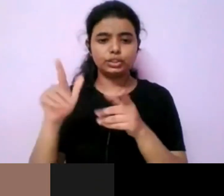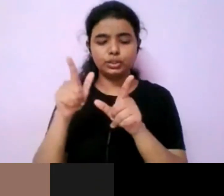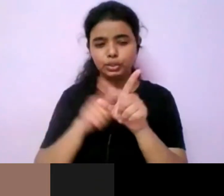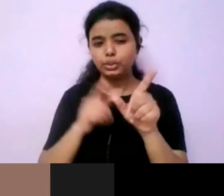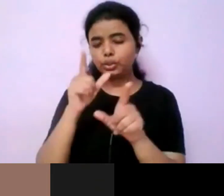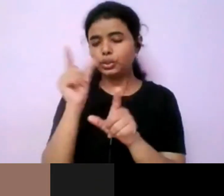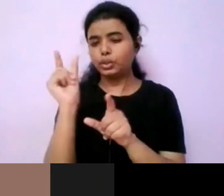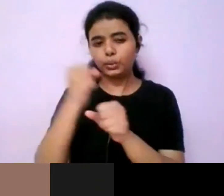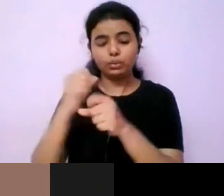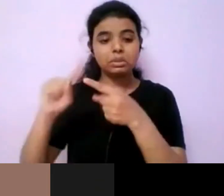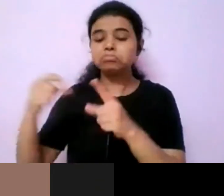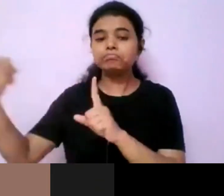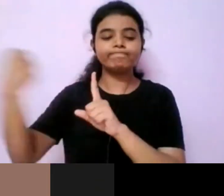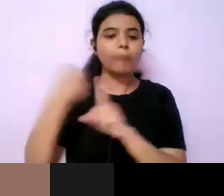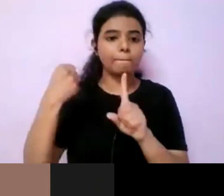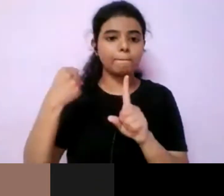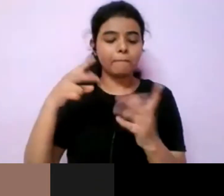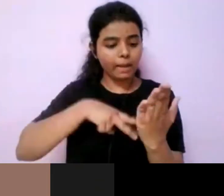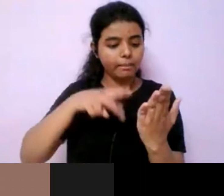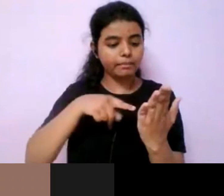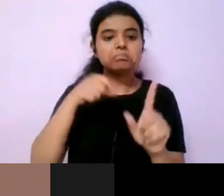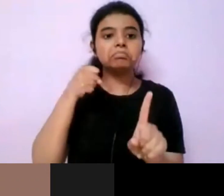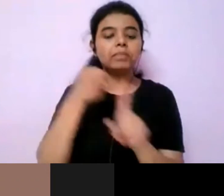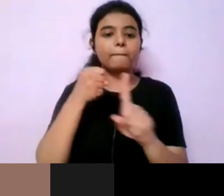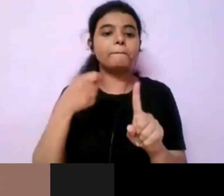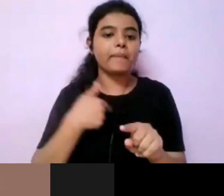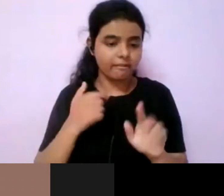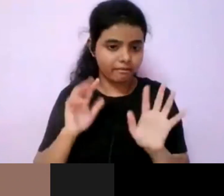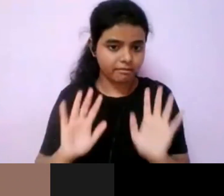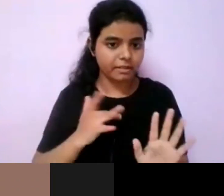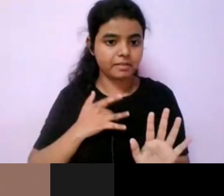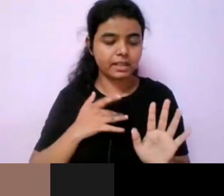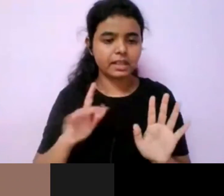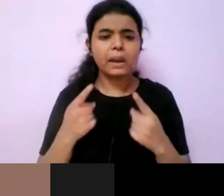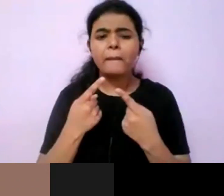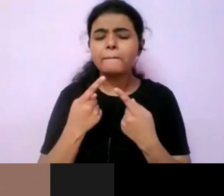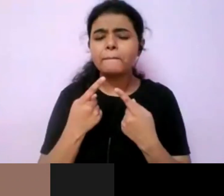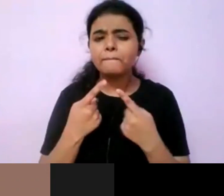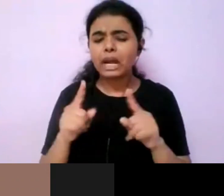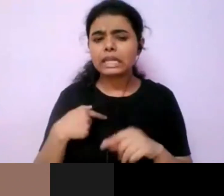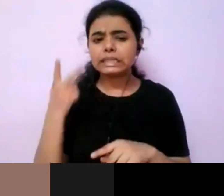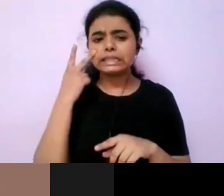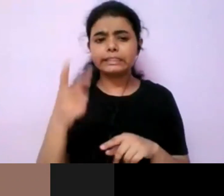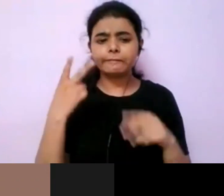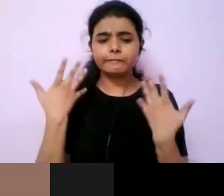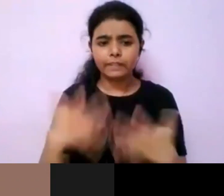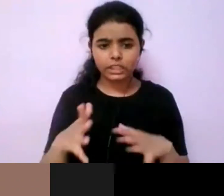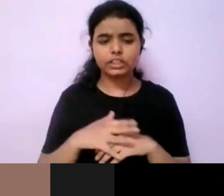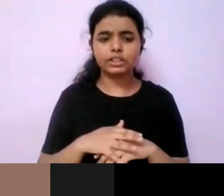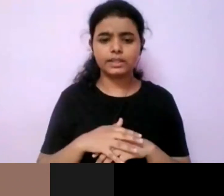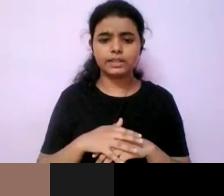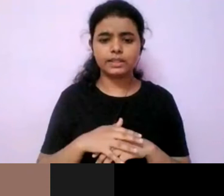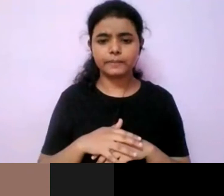it was impacting me as a reader, right? But I have seen uh,